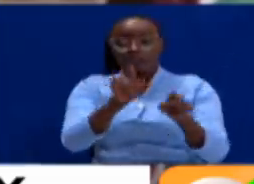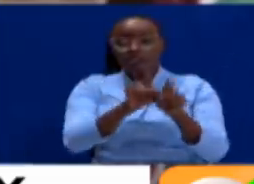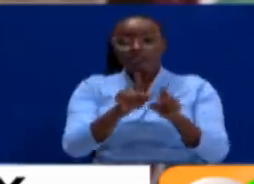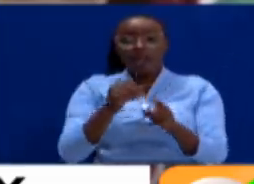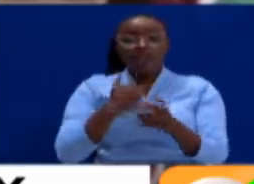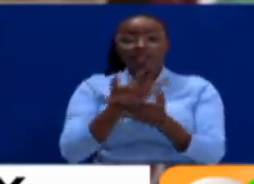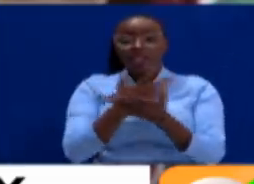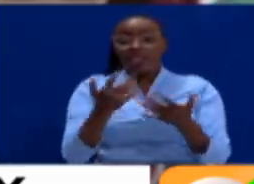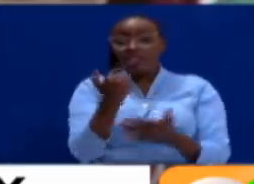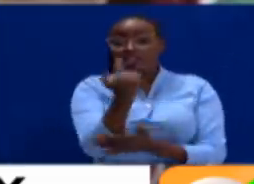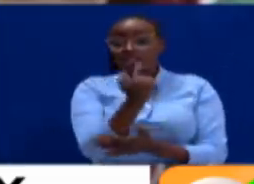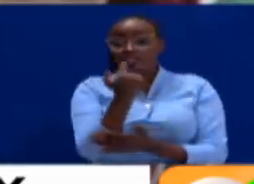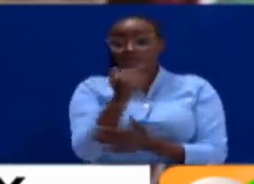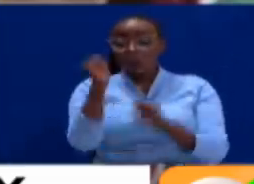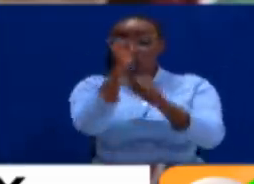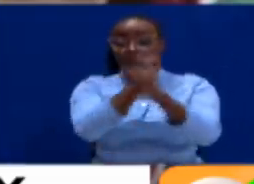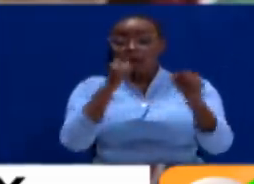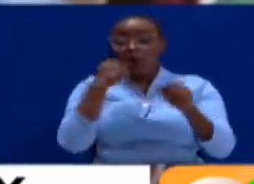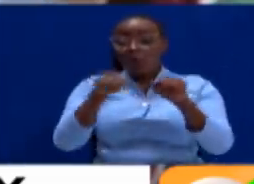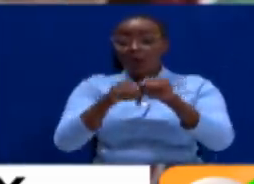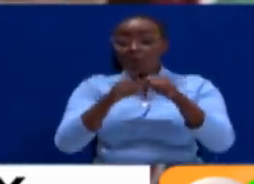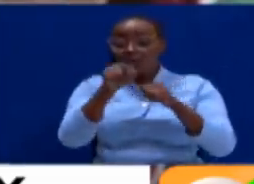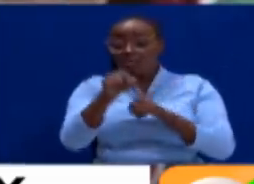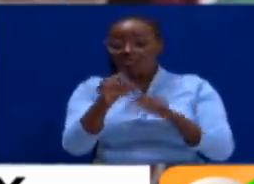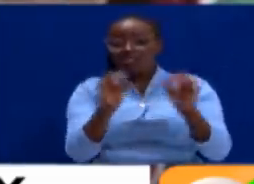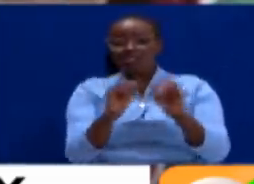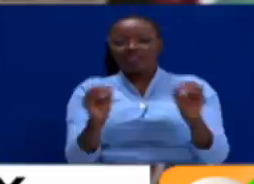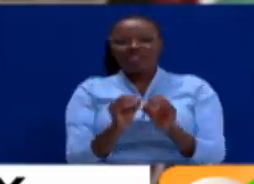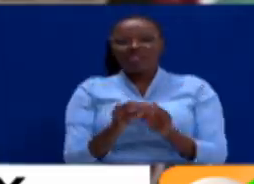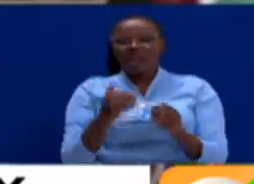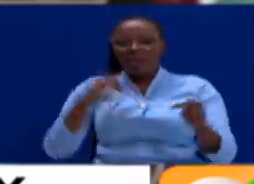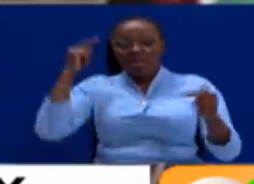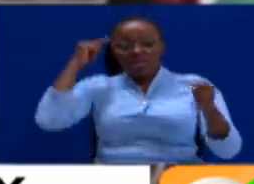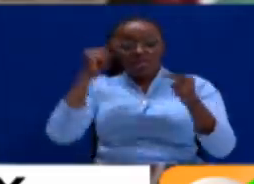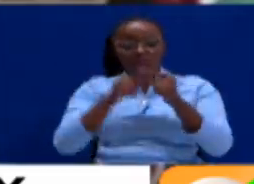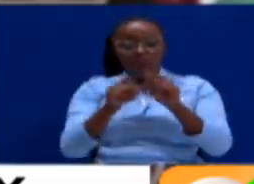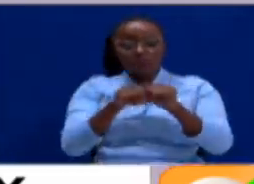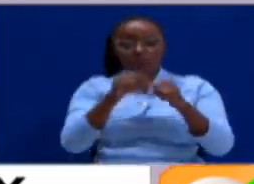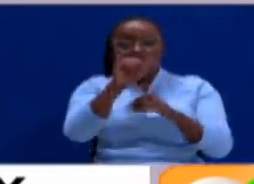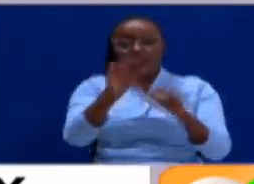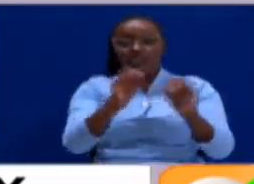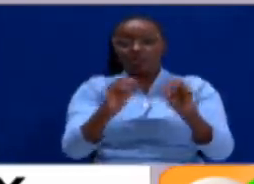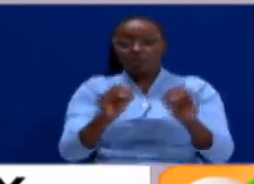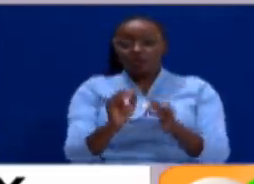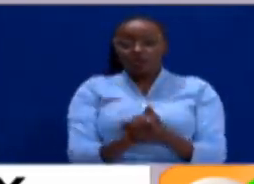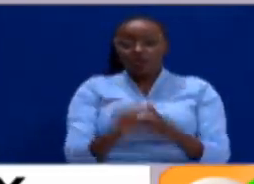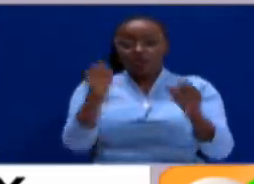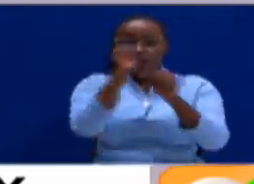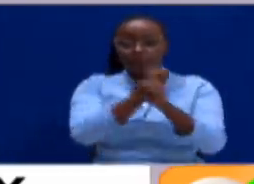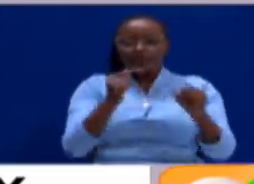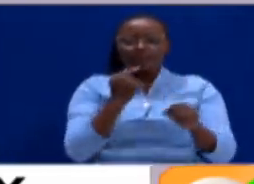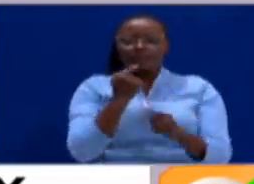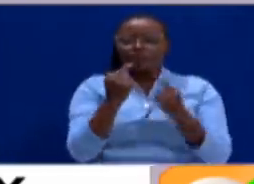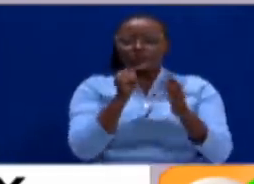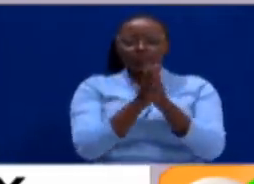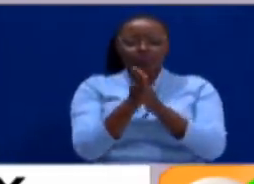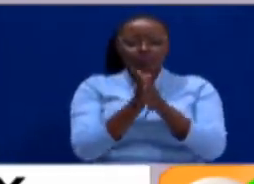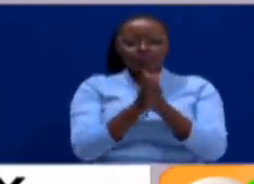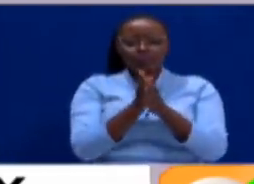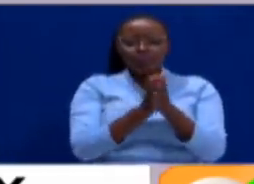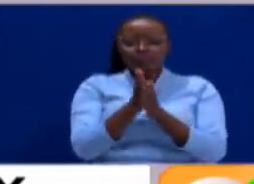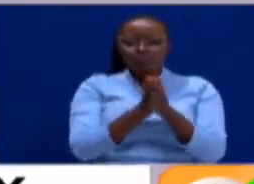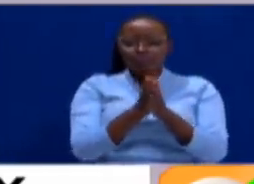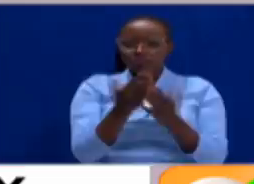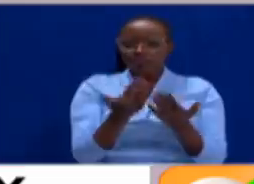there's been no single president that has broken that. And I don't intend to be the first. the president speaking very passionately about that makes